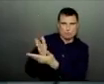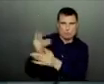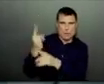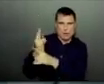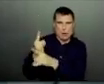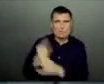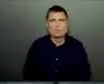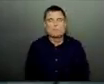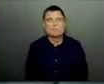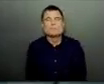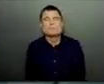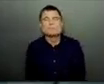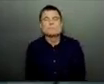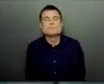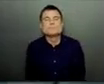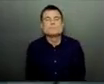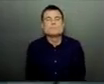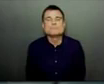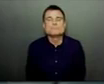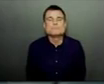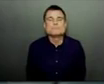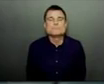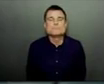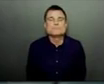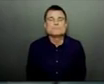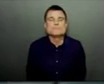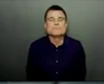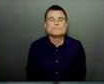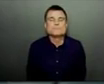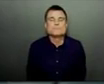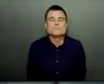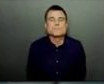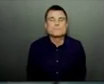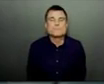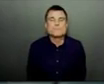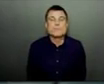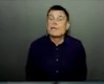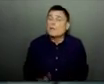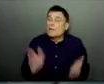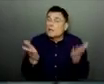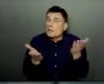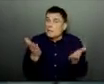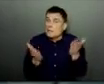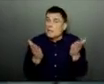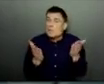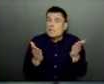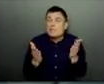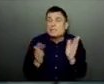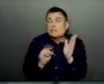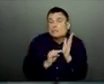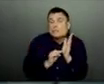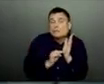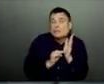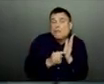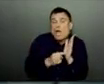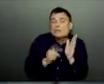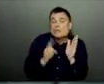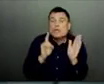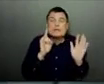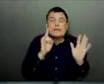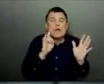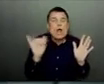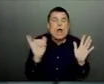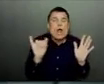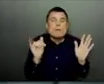year, limits our inhibitions. What can begin as a quiet dinner with our household or a drink with a friend can too